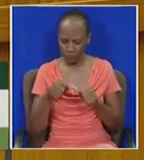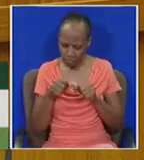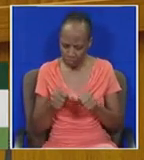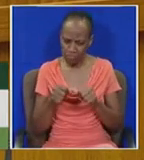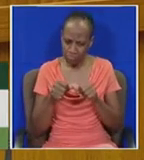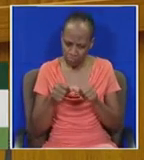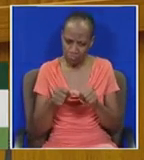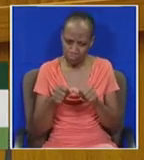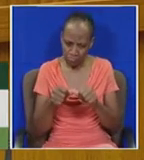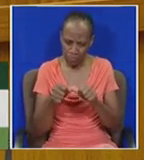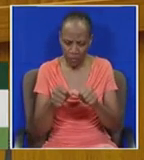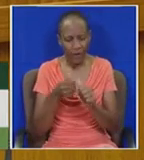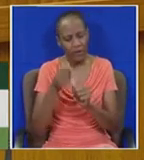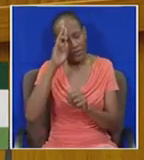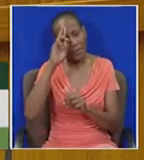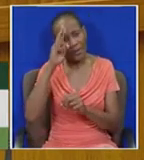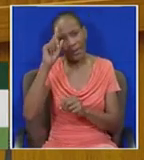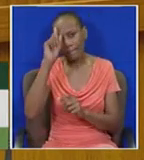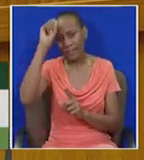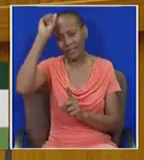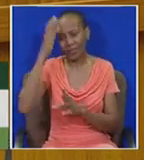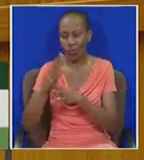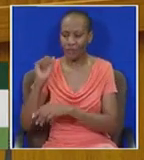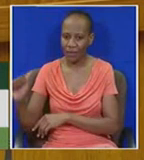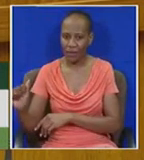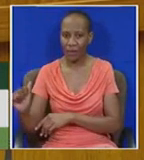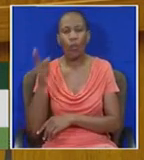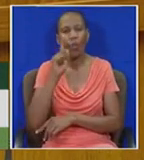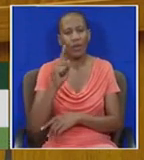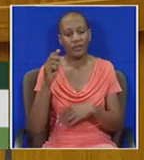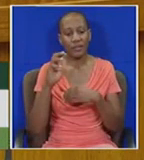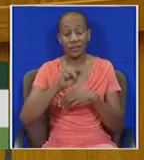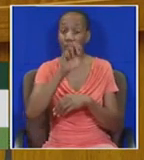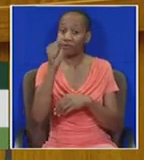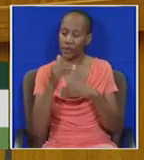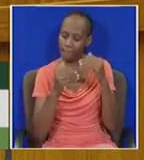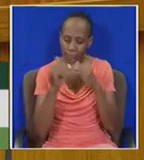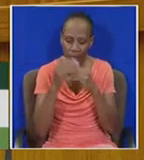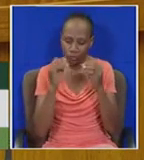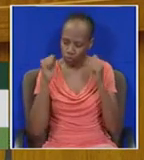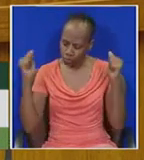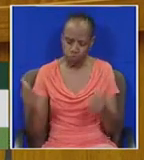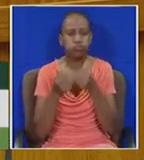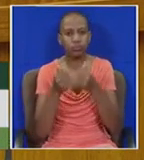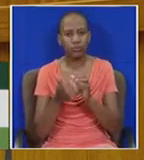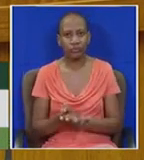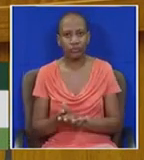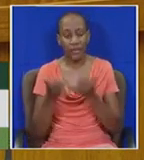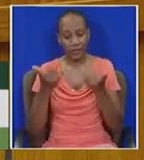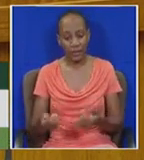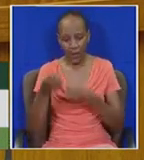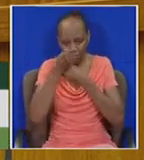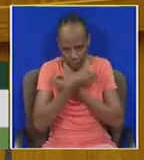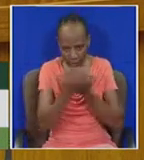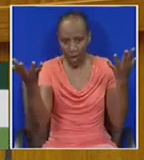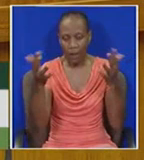on the vision of Madiba to building a South Africa of our dreams. We publicly say to the people